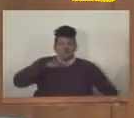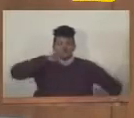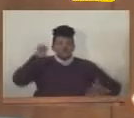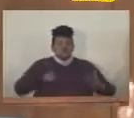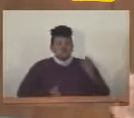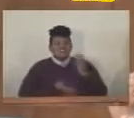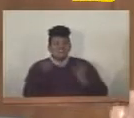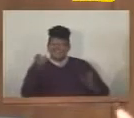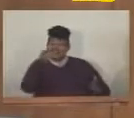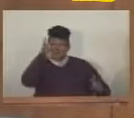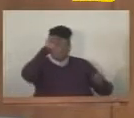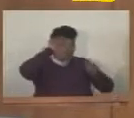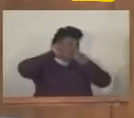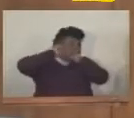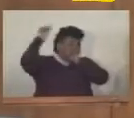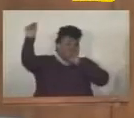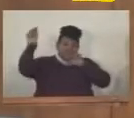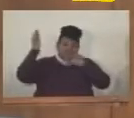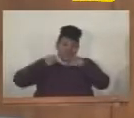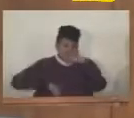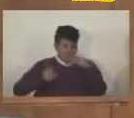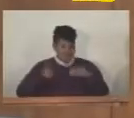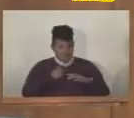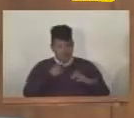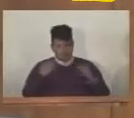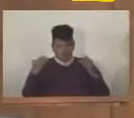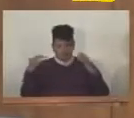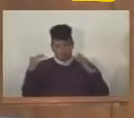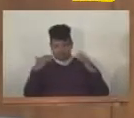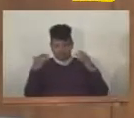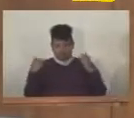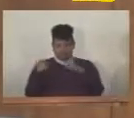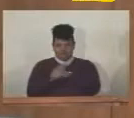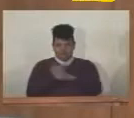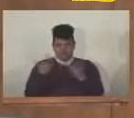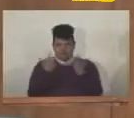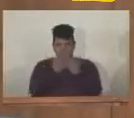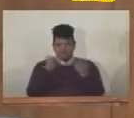my full support. The challenge to Prime Minister Holness,